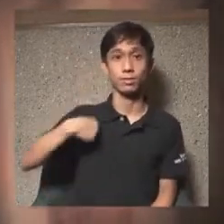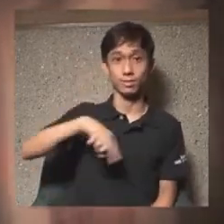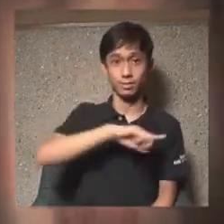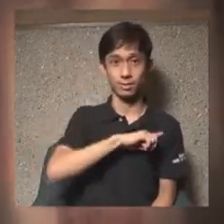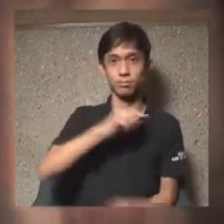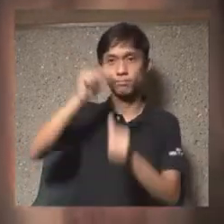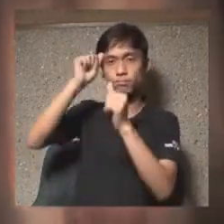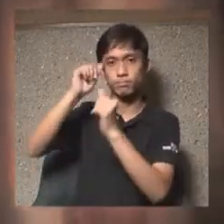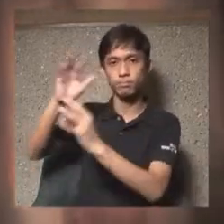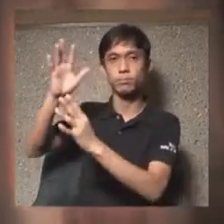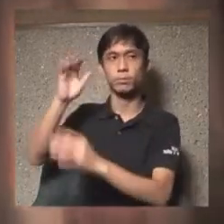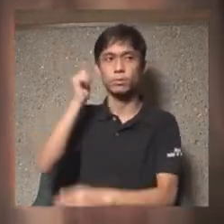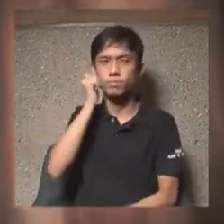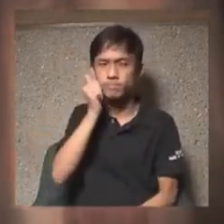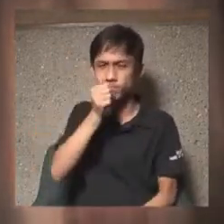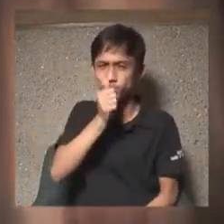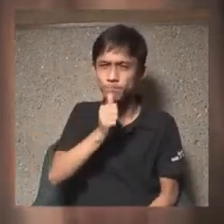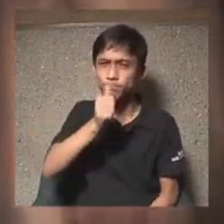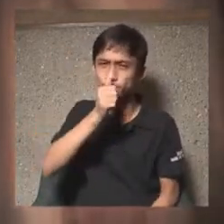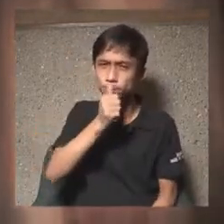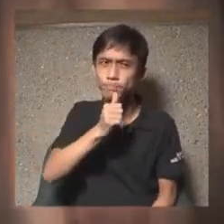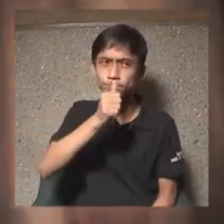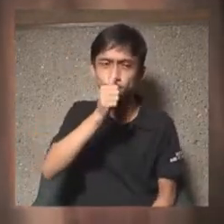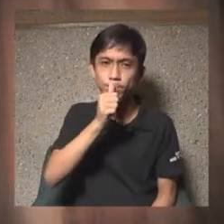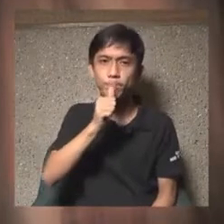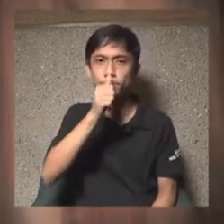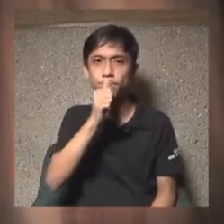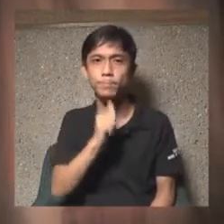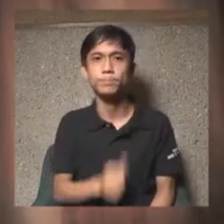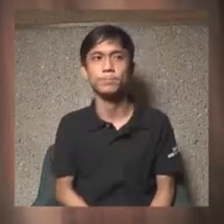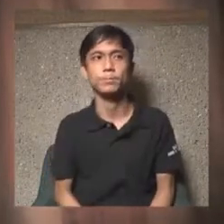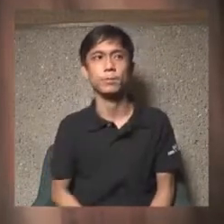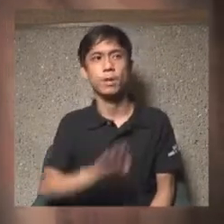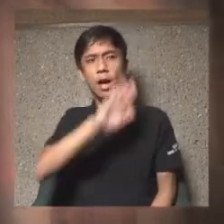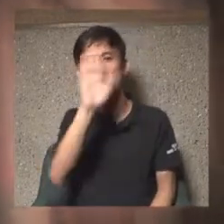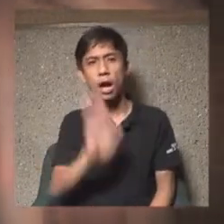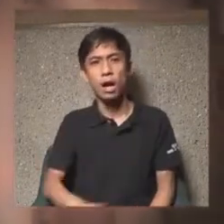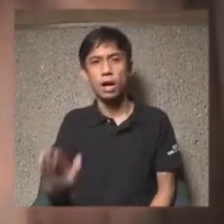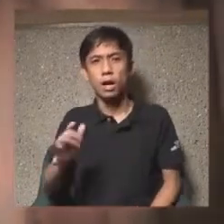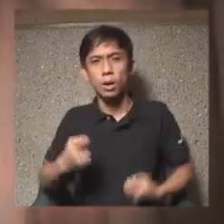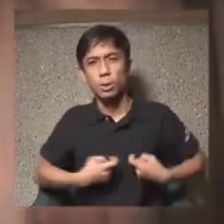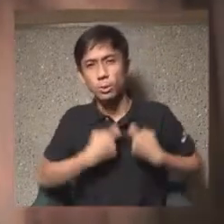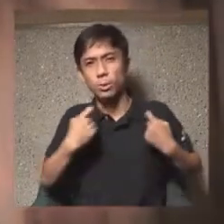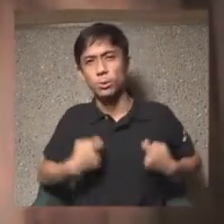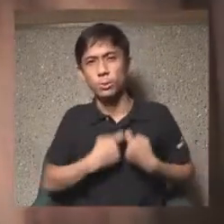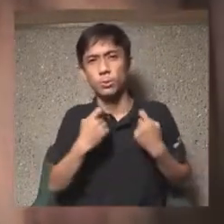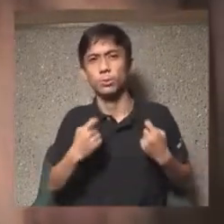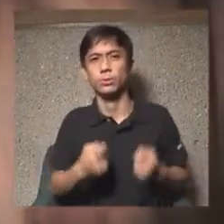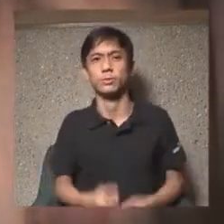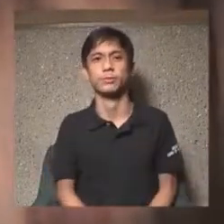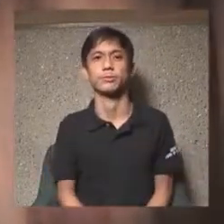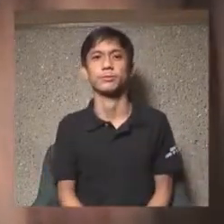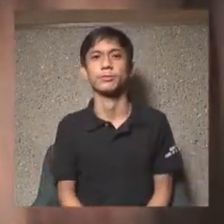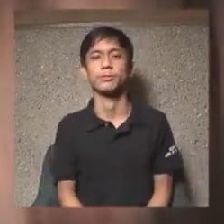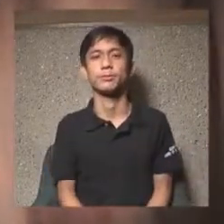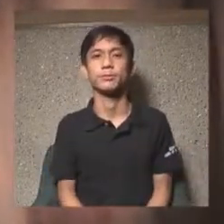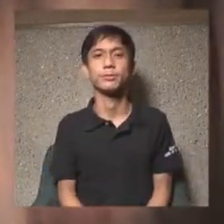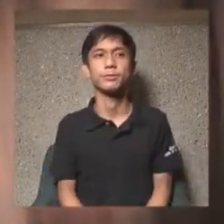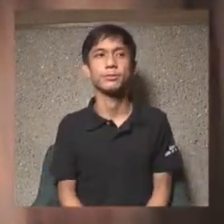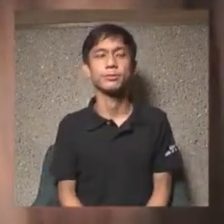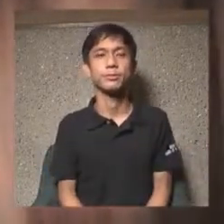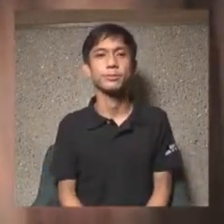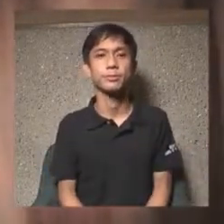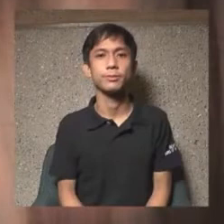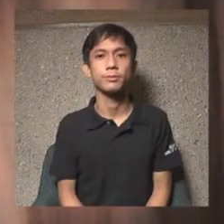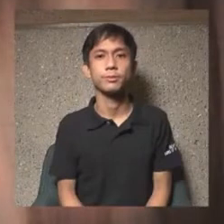If we weren't sinners, if we didn't want to have our own way, apart from God's way, we wouldn't